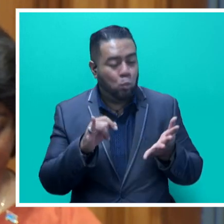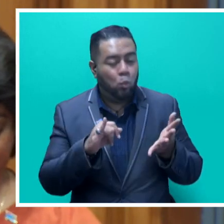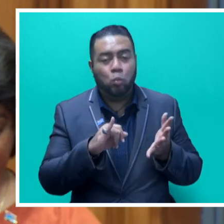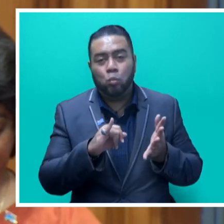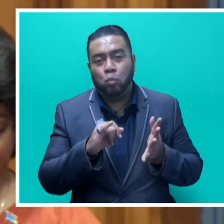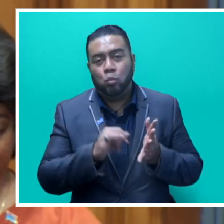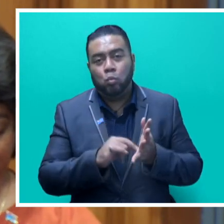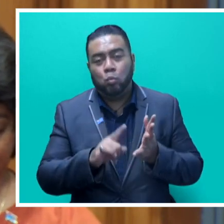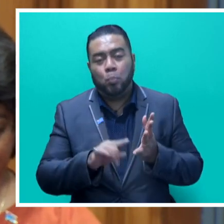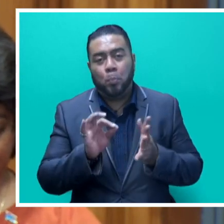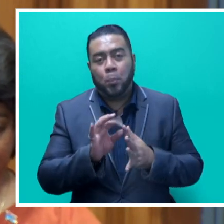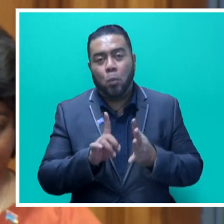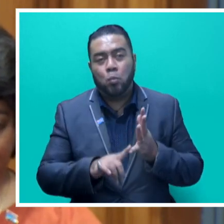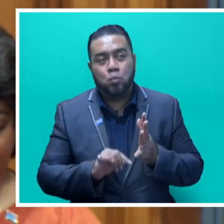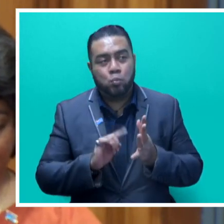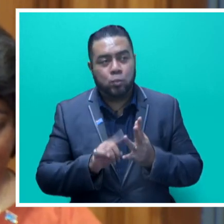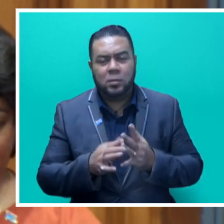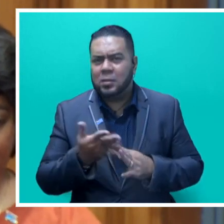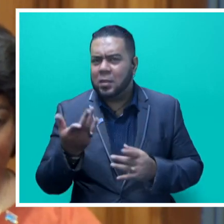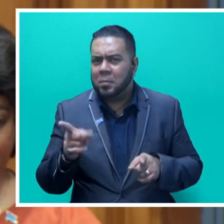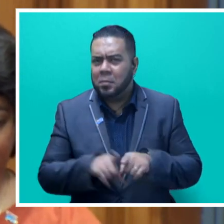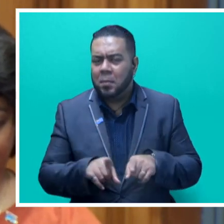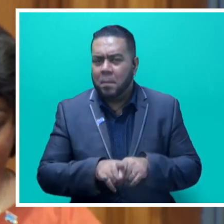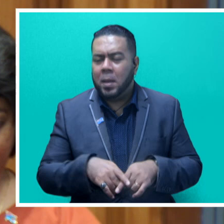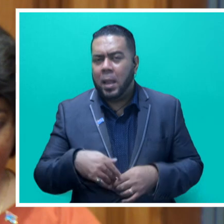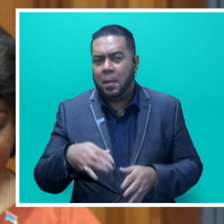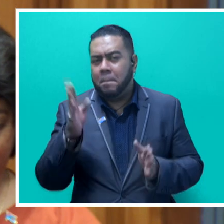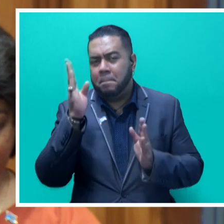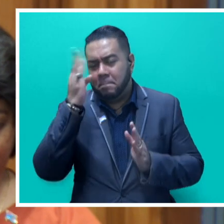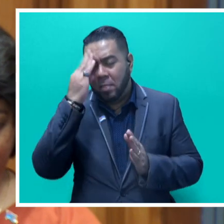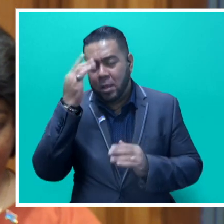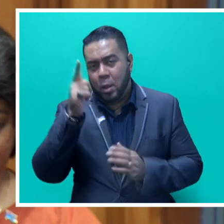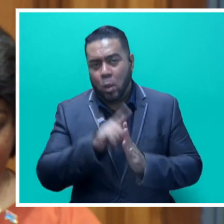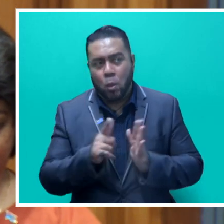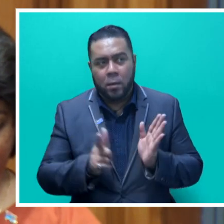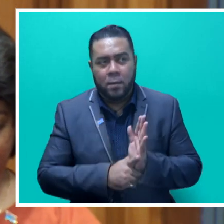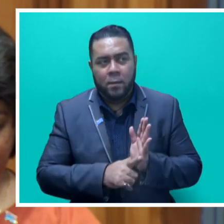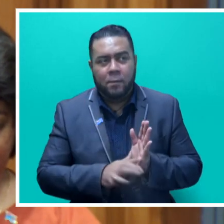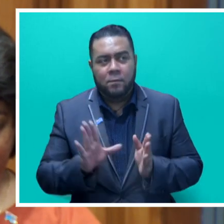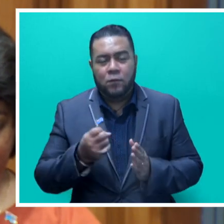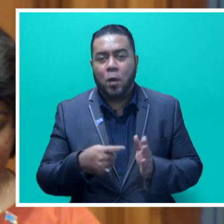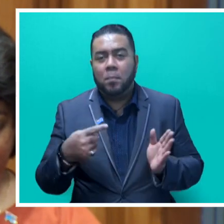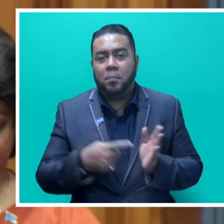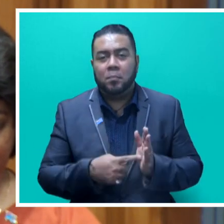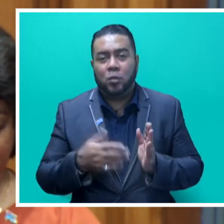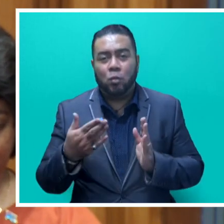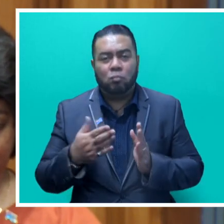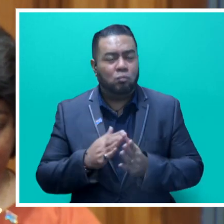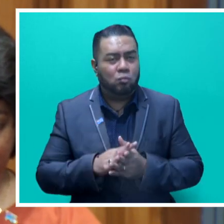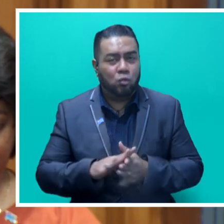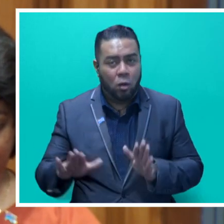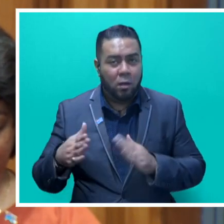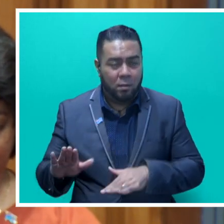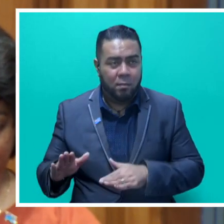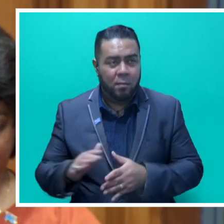I honor my own parents-in-law, my late mother-in-law, Josephine Ongalia, originally from Lapaha, Mua, Tongatapu, in the Kingdom of Tonga,